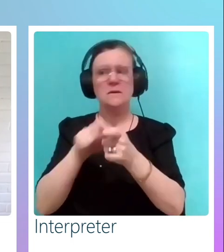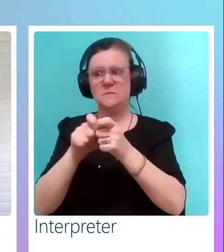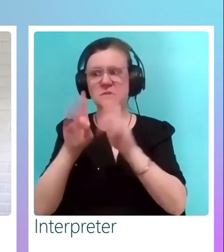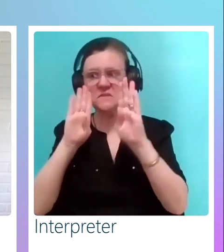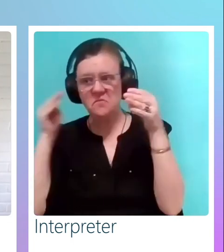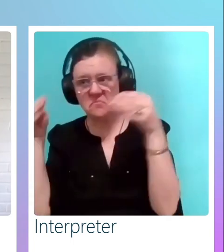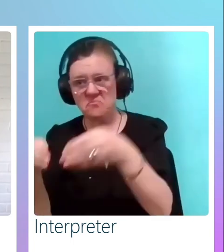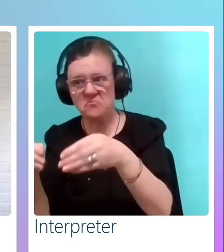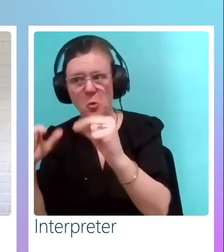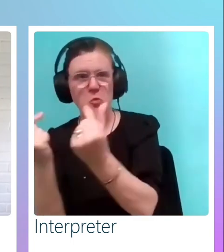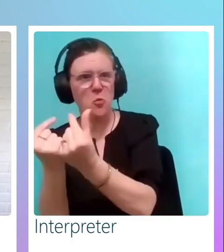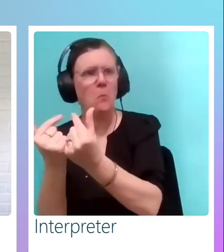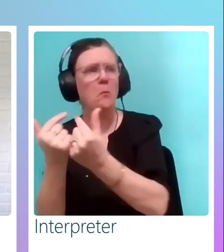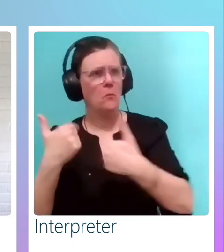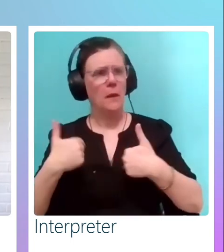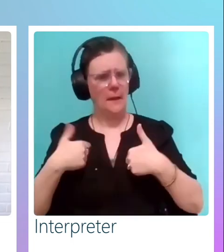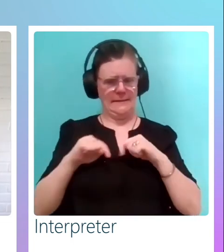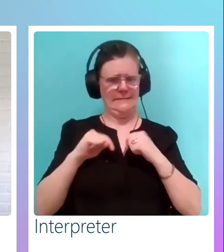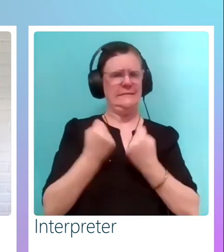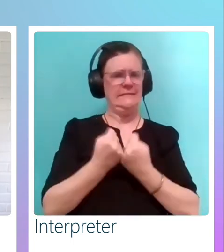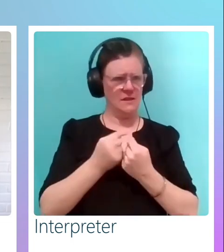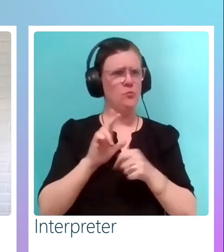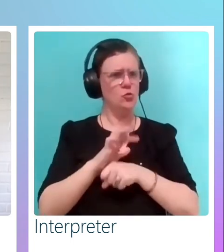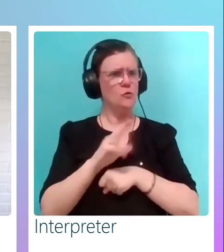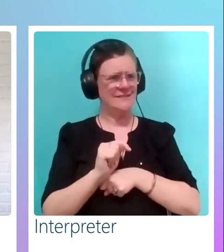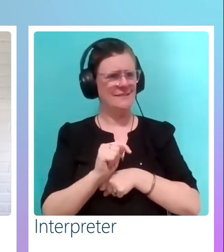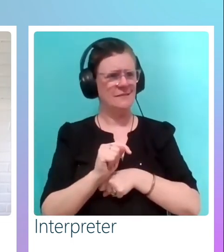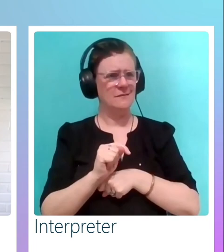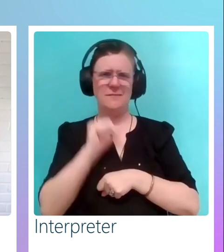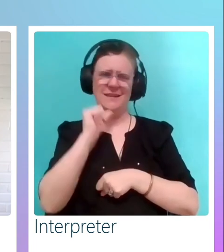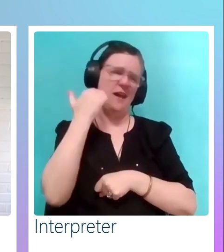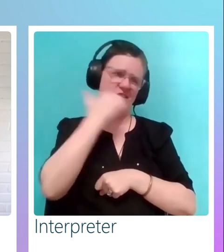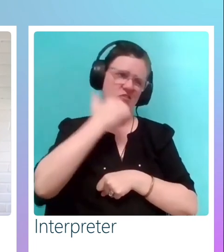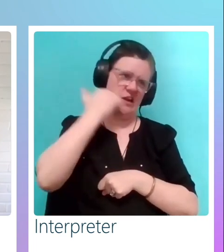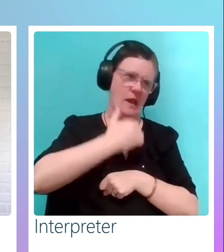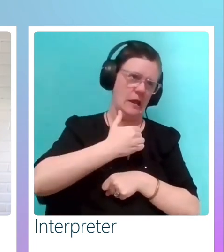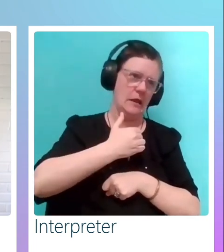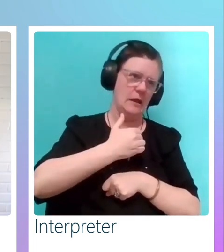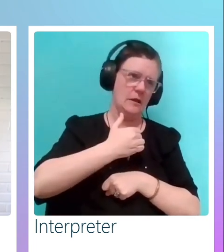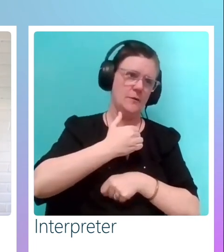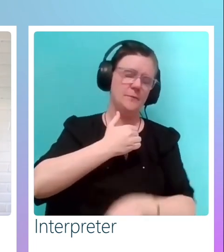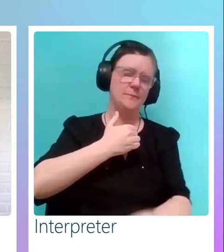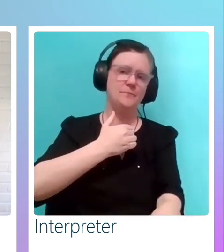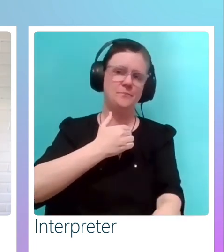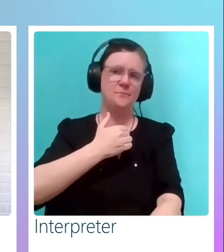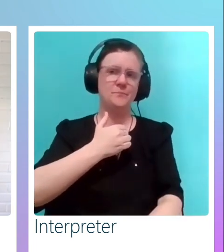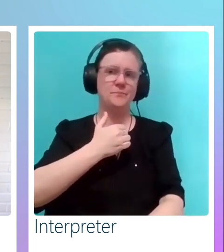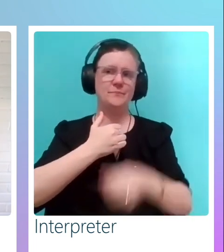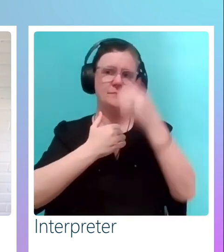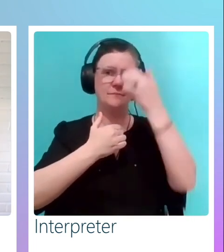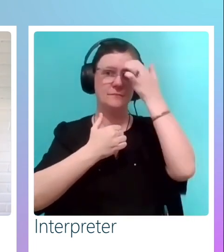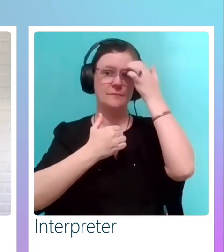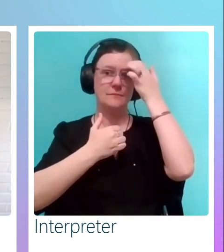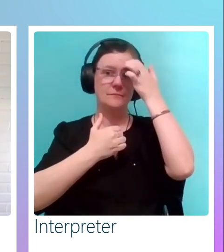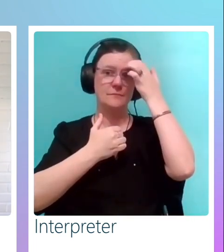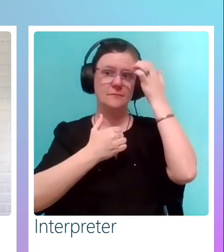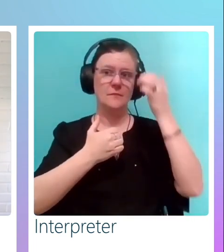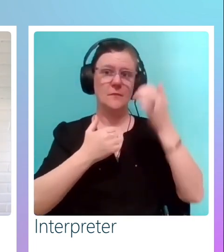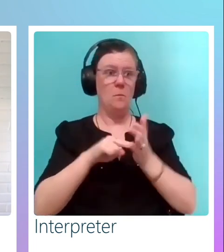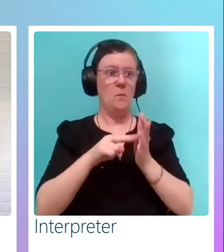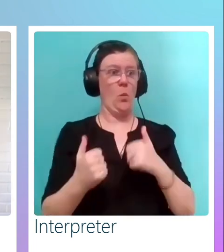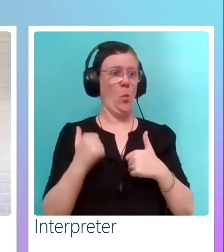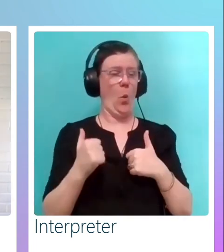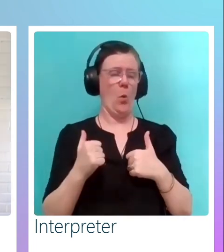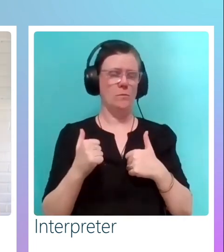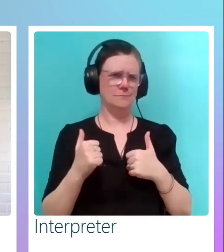people in the team use the assistive technologies, but they don't use it on a daily basis. But that isn't because we've said we won't do that. That's